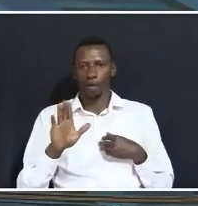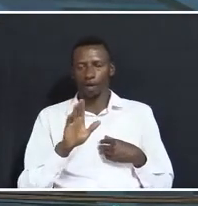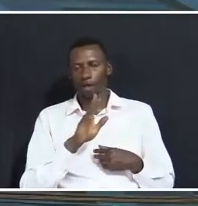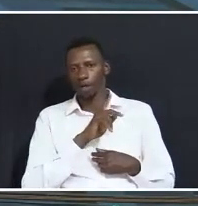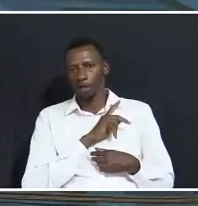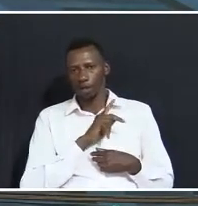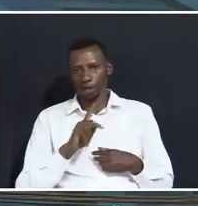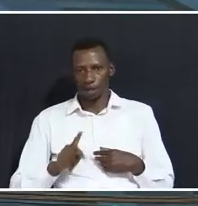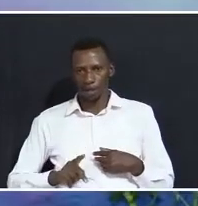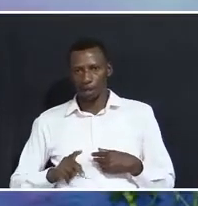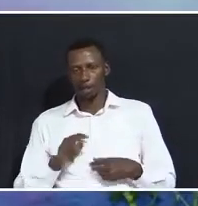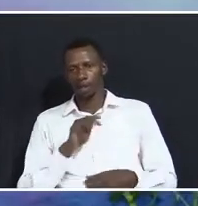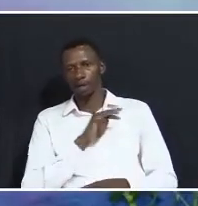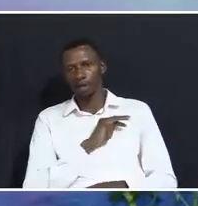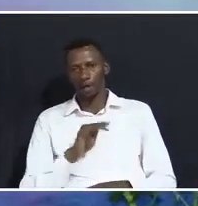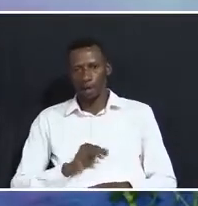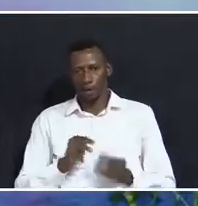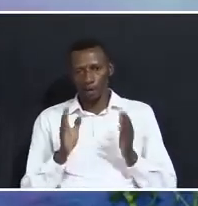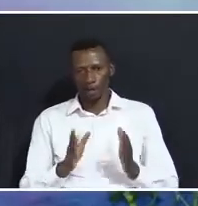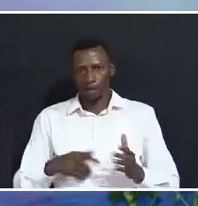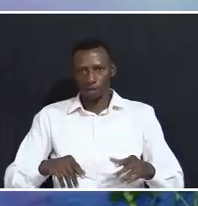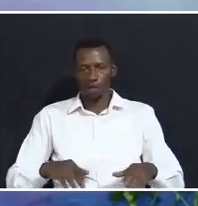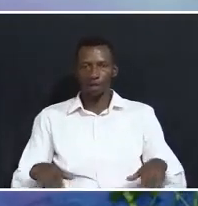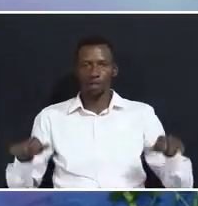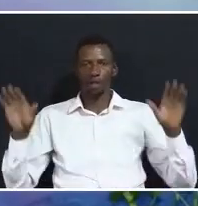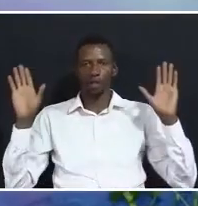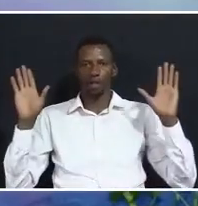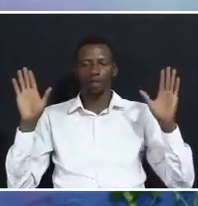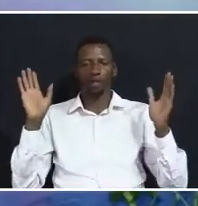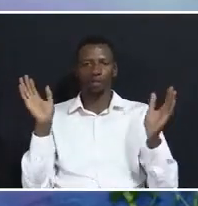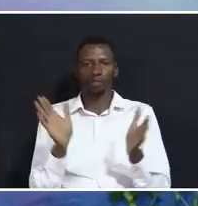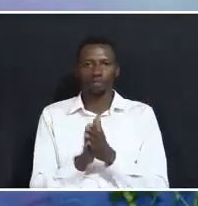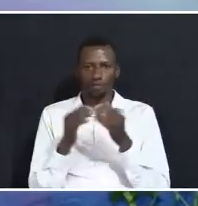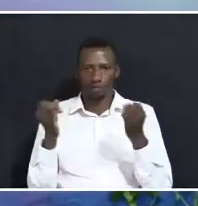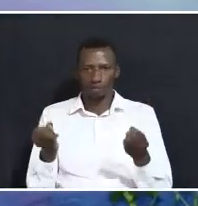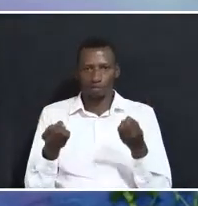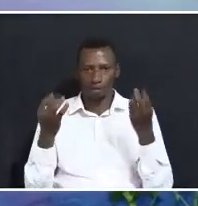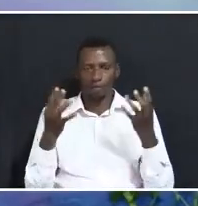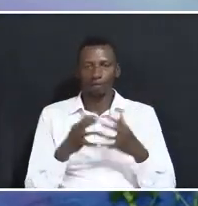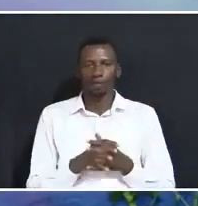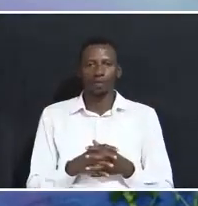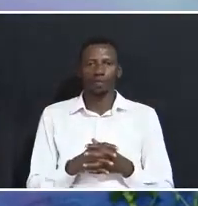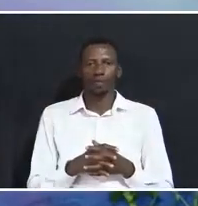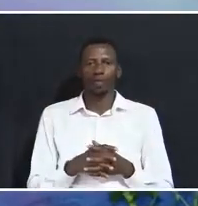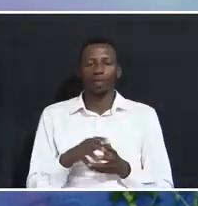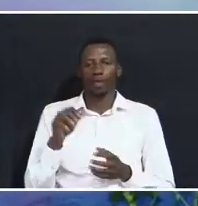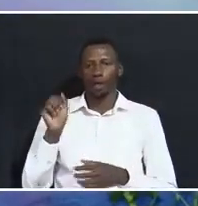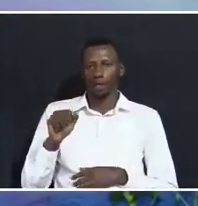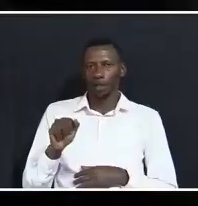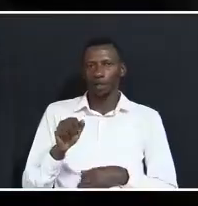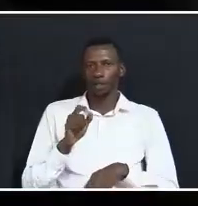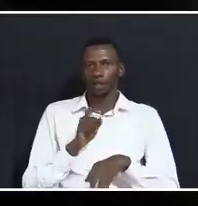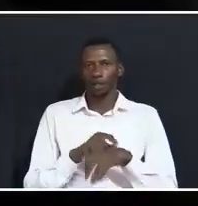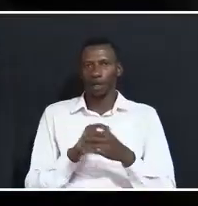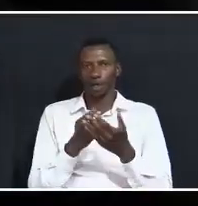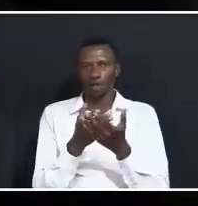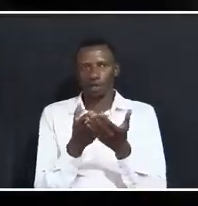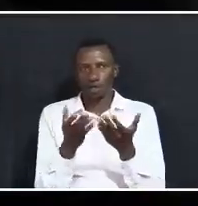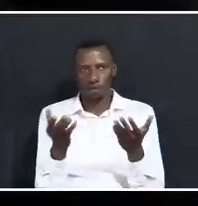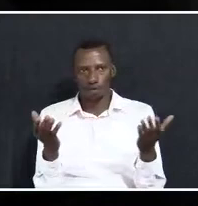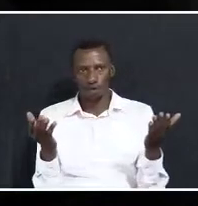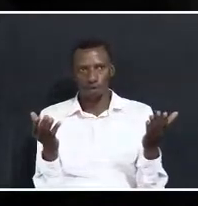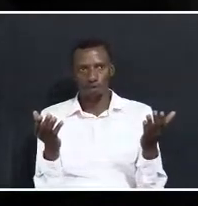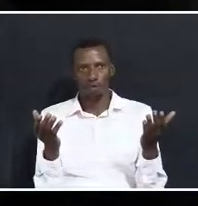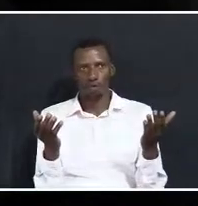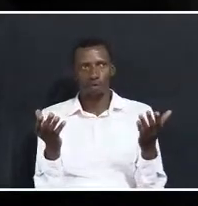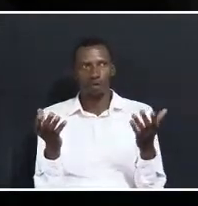messianship. We surrender. Hallelujah. Yes, when you have been